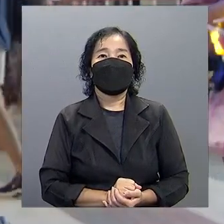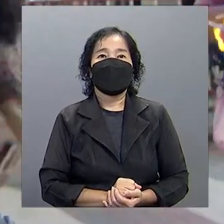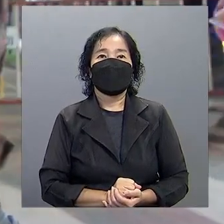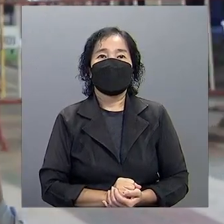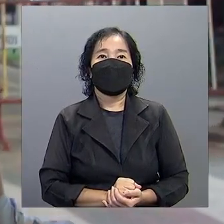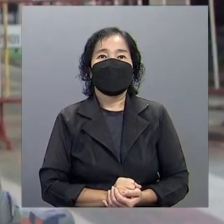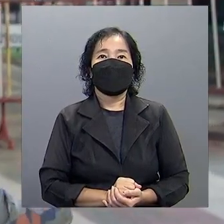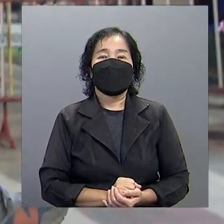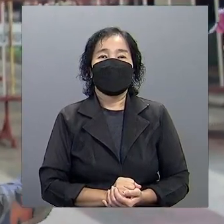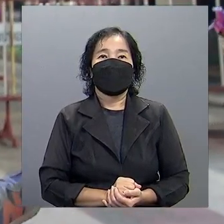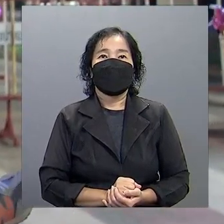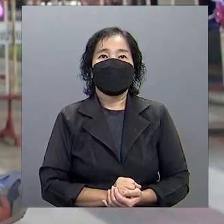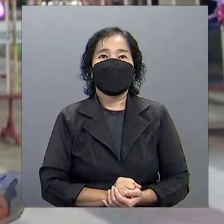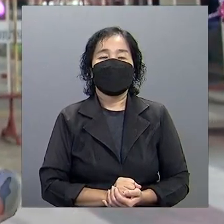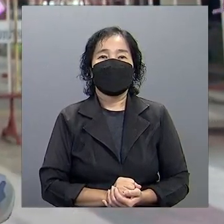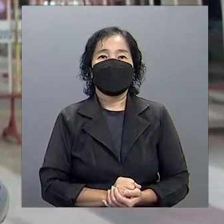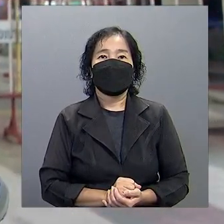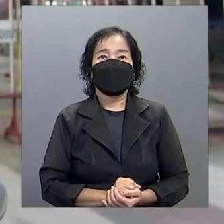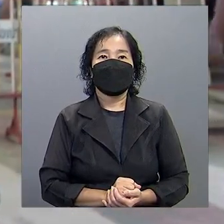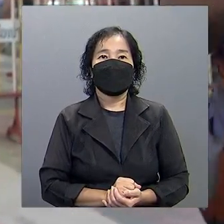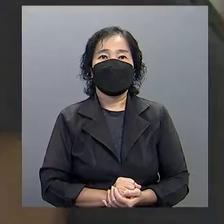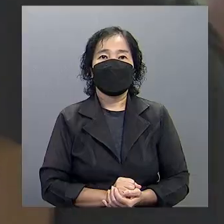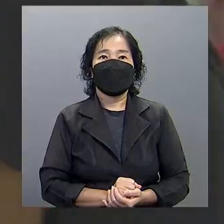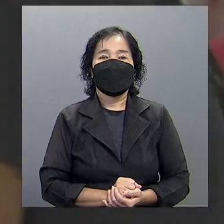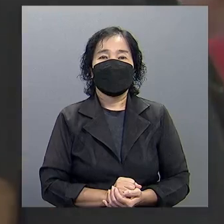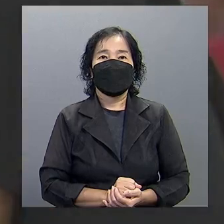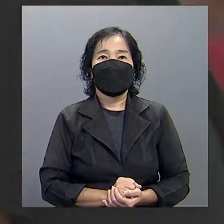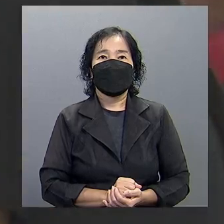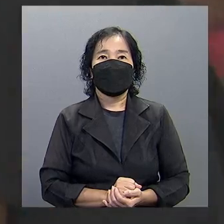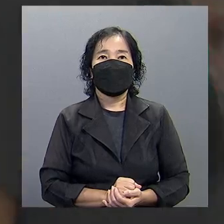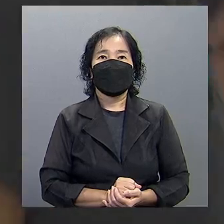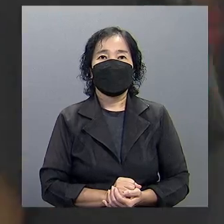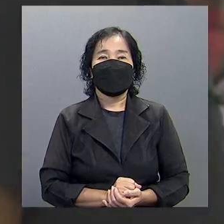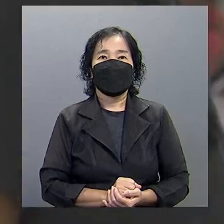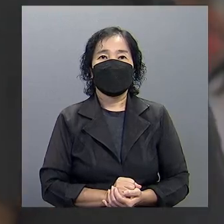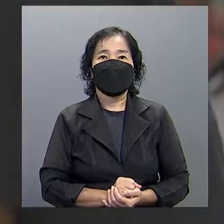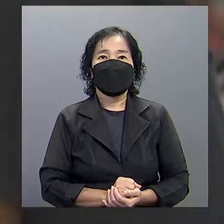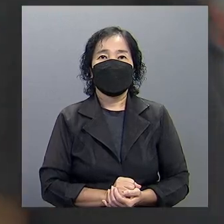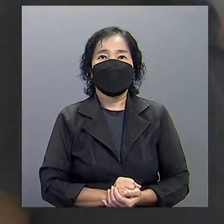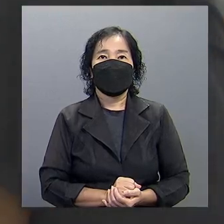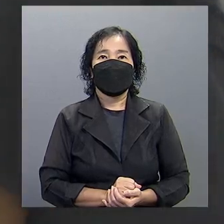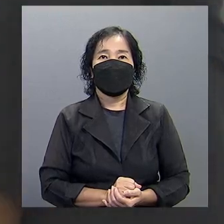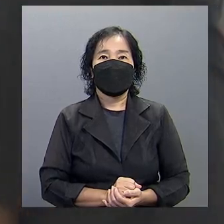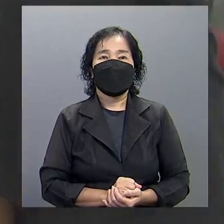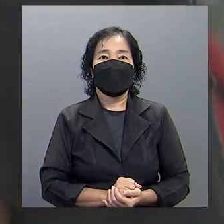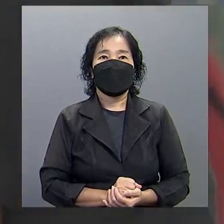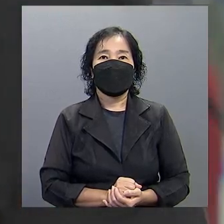of like strolling around this area as well. Wow, no, I had no idea about that. Does that make you feel a bit more insecure? You know, not too bad. I mean,